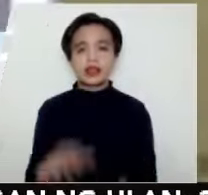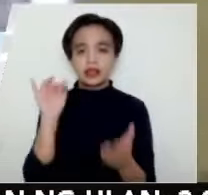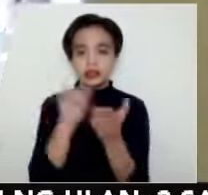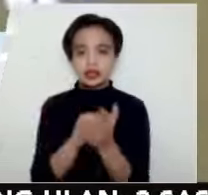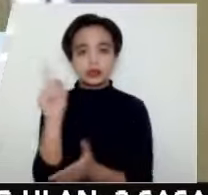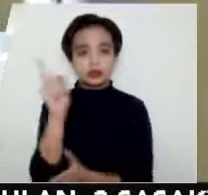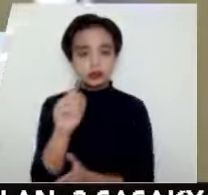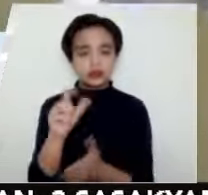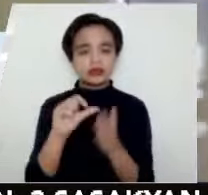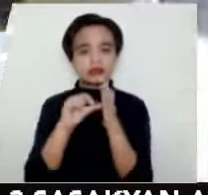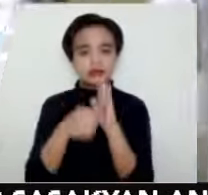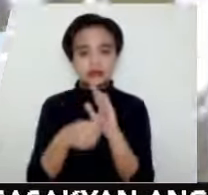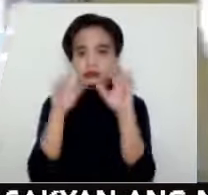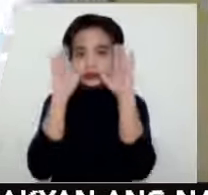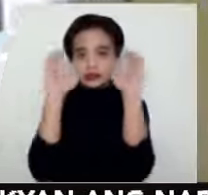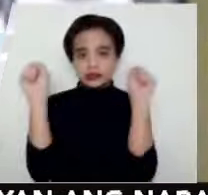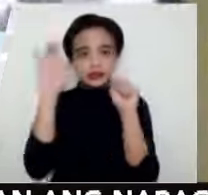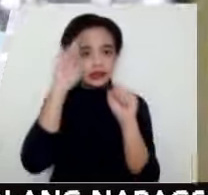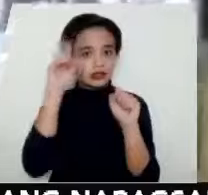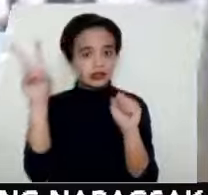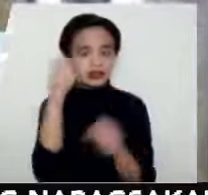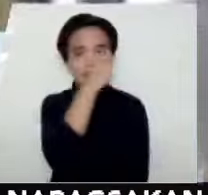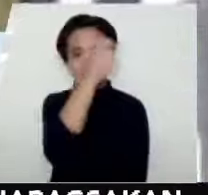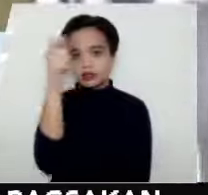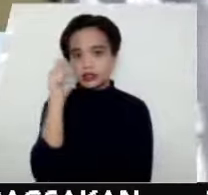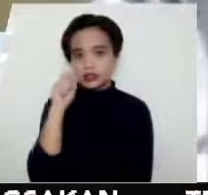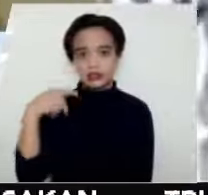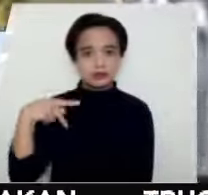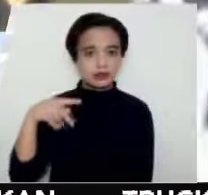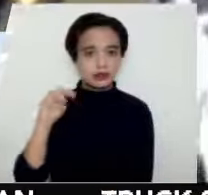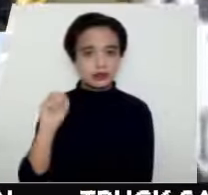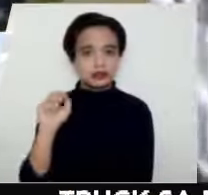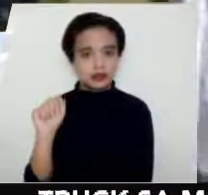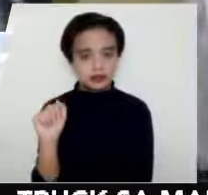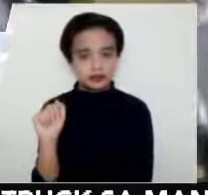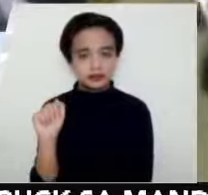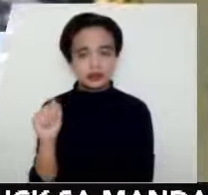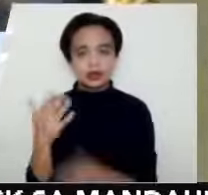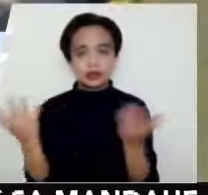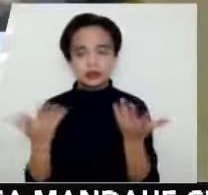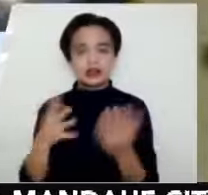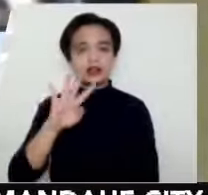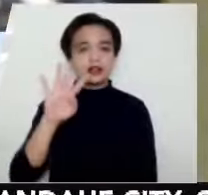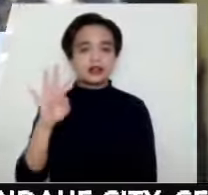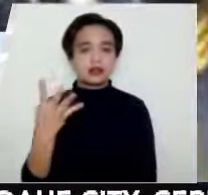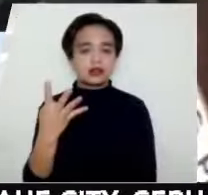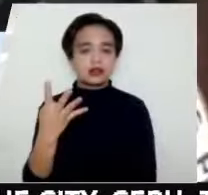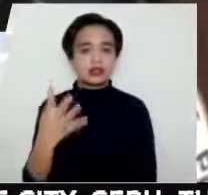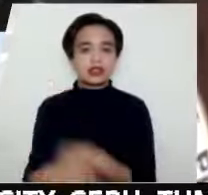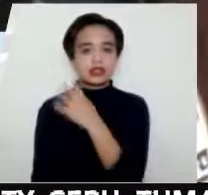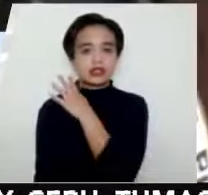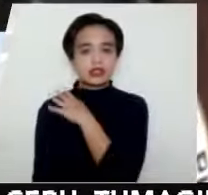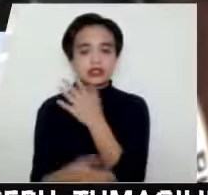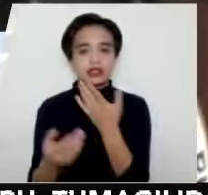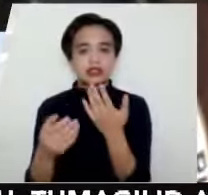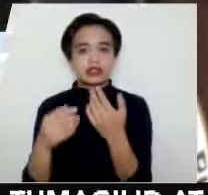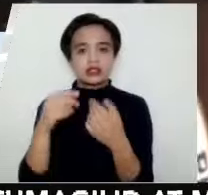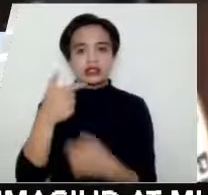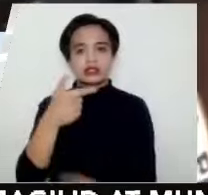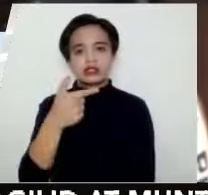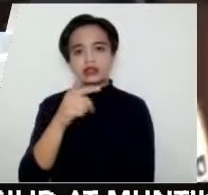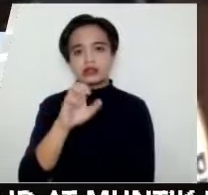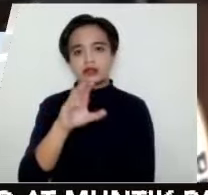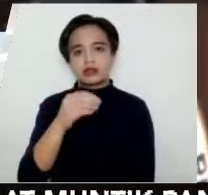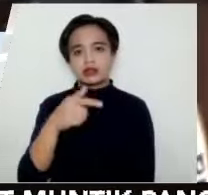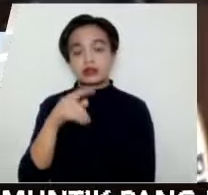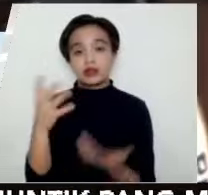commencement exercises ng Philippine Military Academy sa 4th General Gregorio del Pilar sa Baguio City kanina. Against evolving threats that